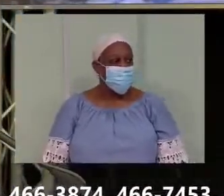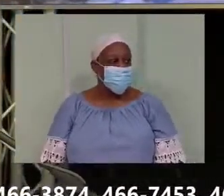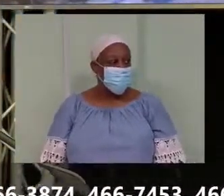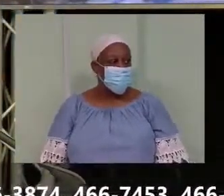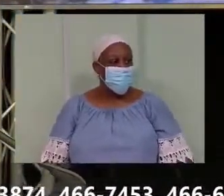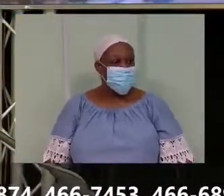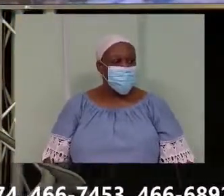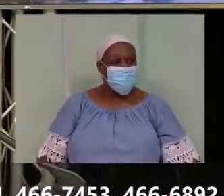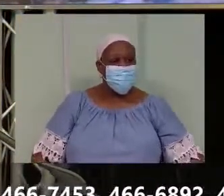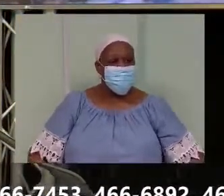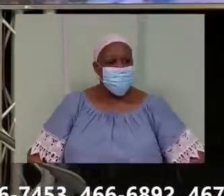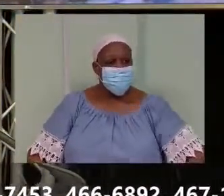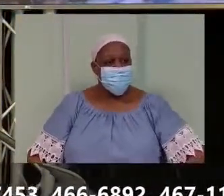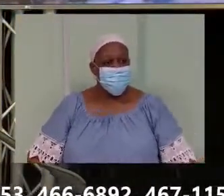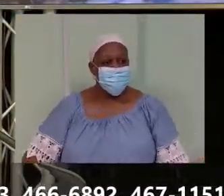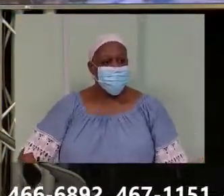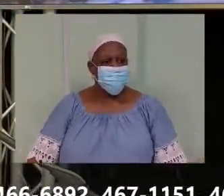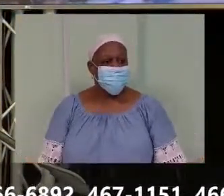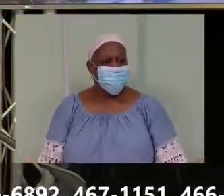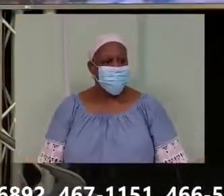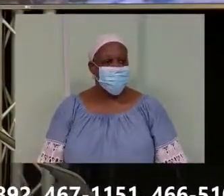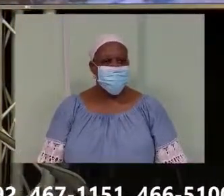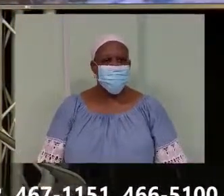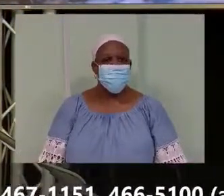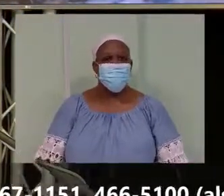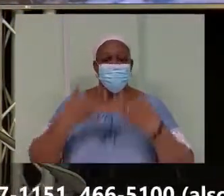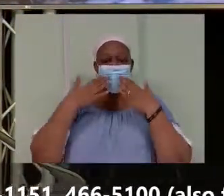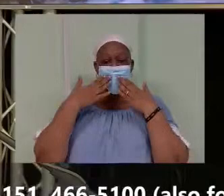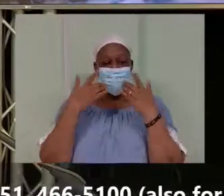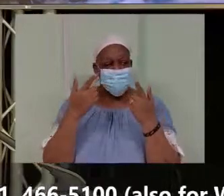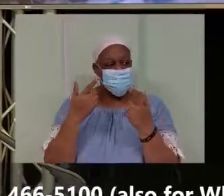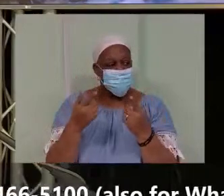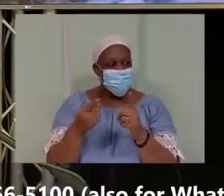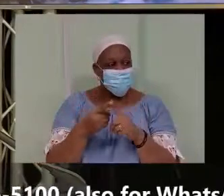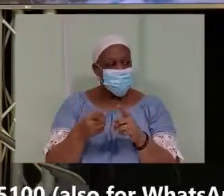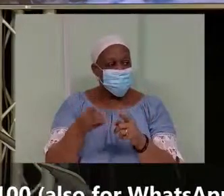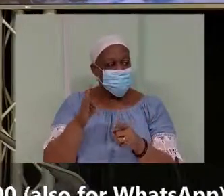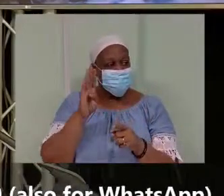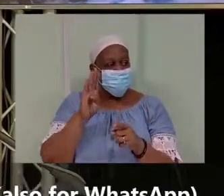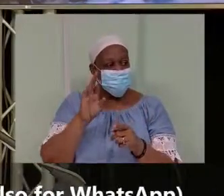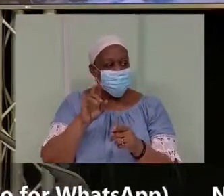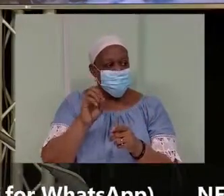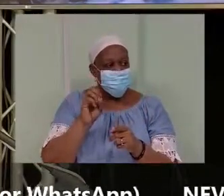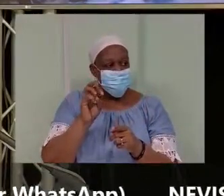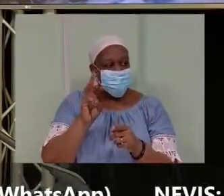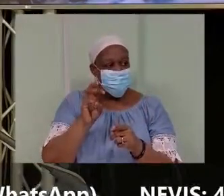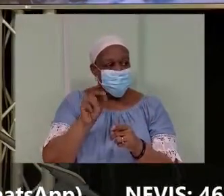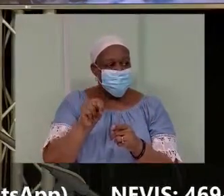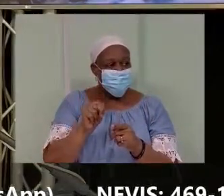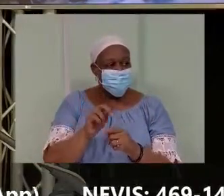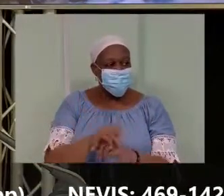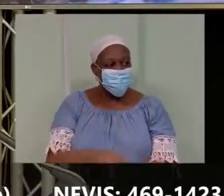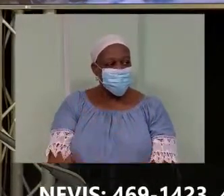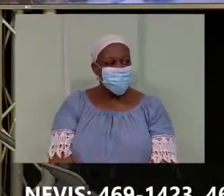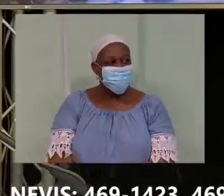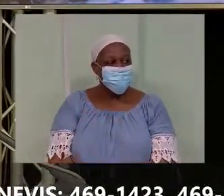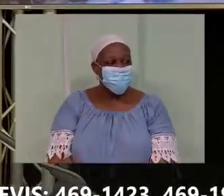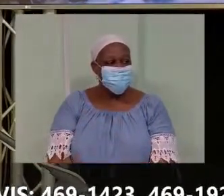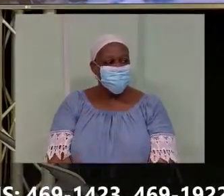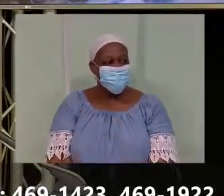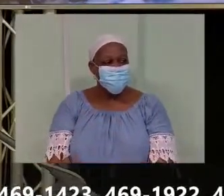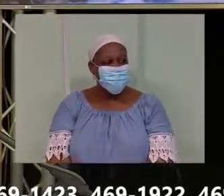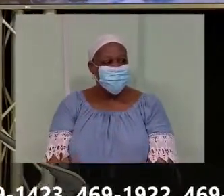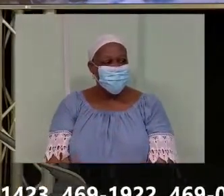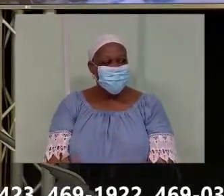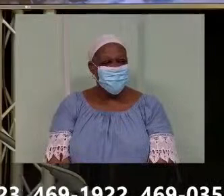Thank you very much, Ms. Brown, Director of Early Childhood Education. I now invite